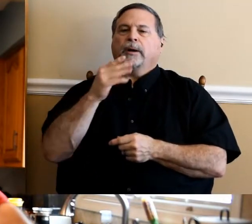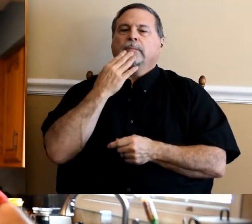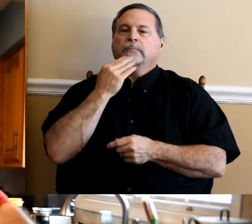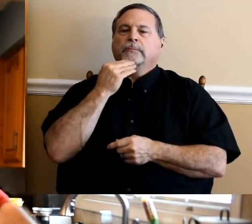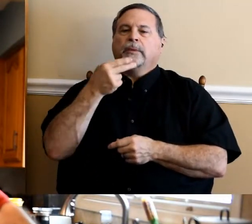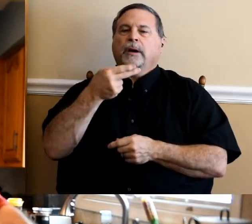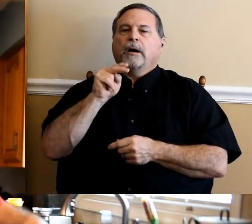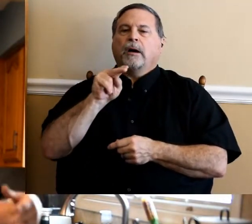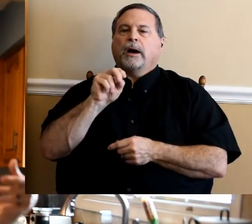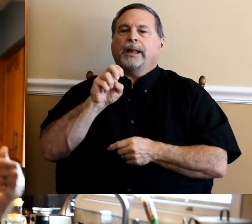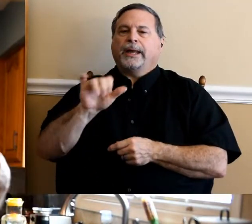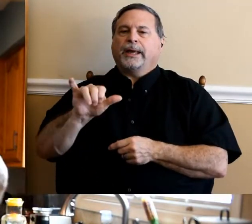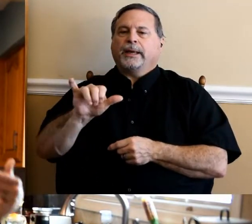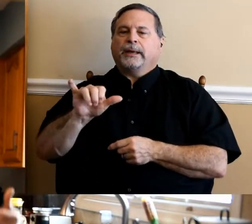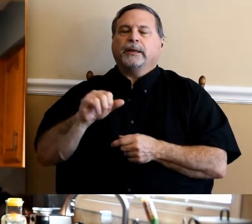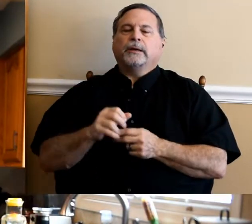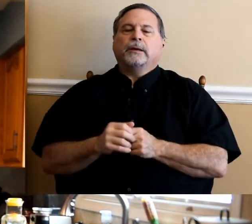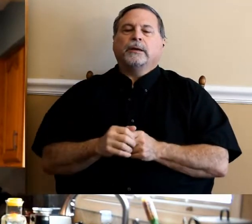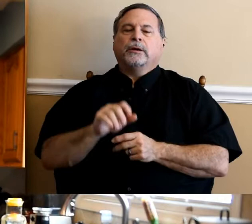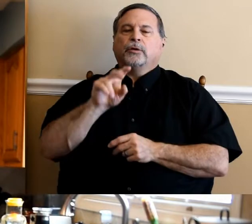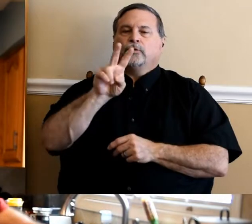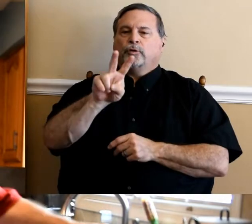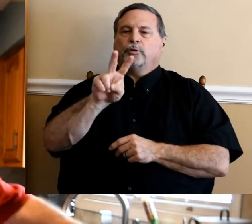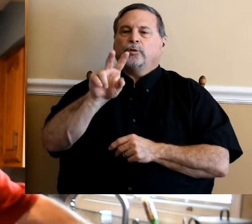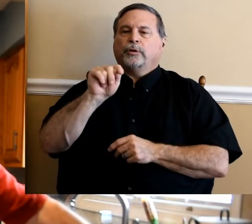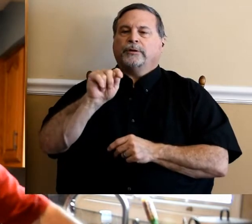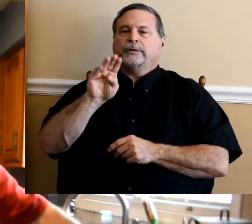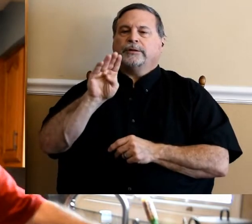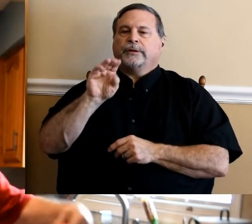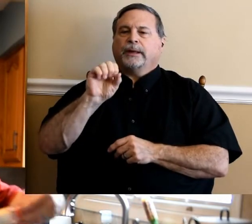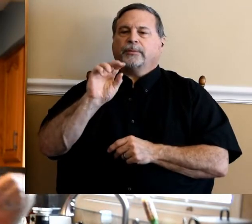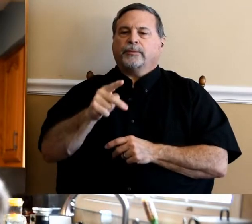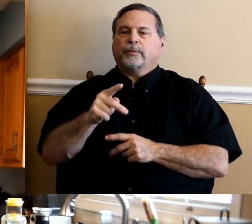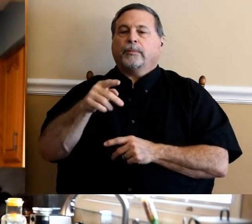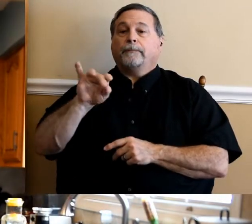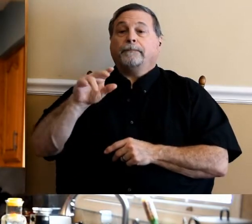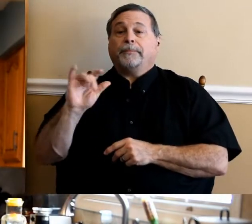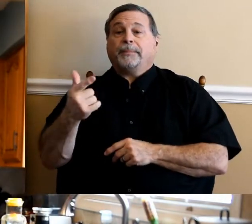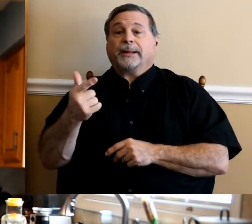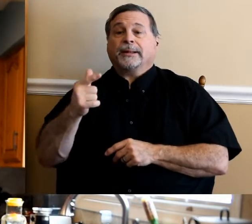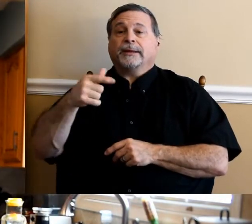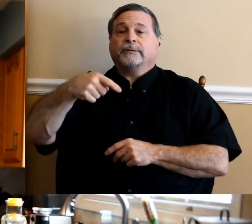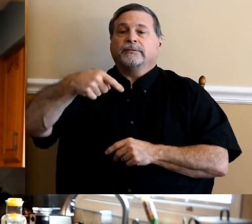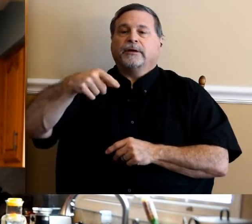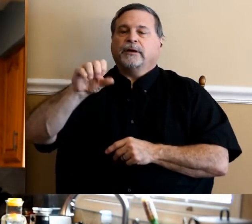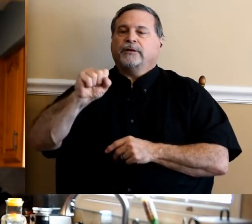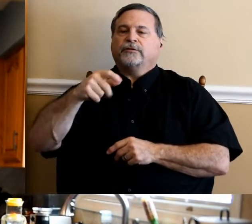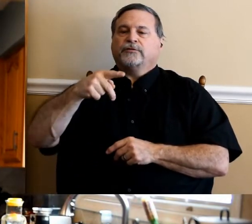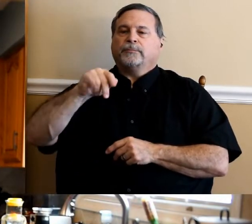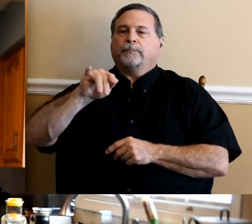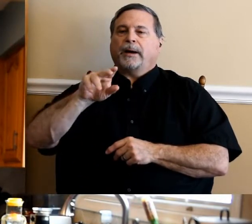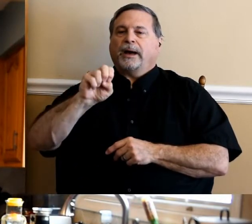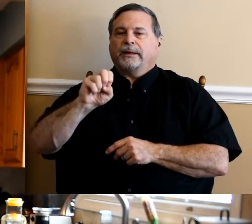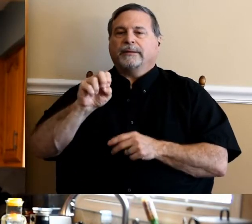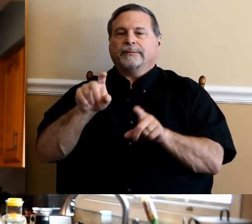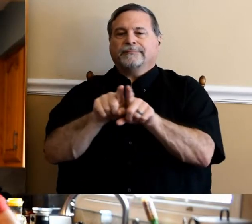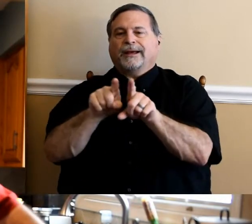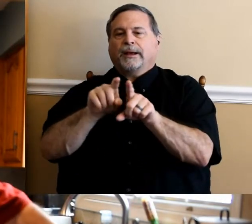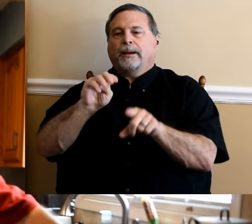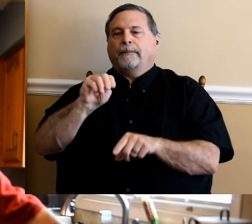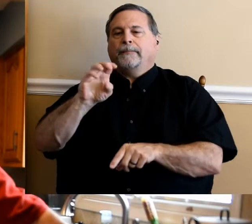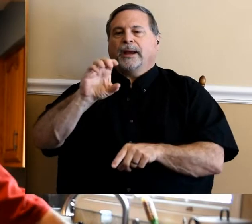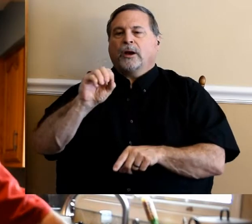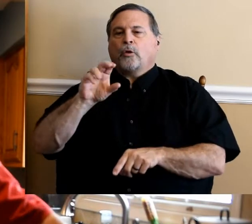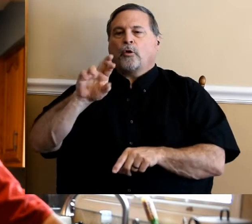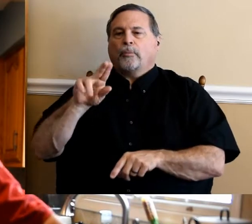honey. We're going to take 2 tablespoons of a pickling spice. Now you can get the McCormick's pickling spice, works quite